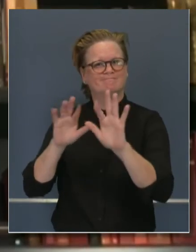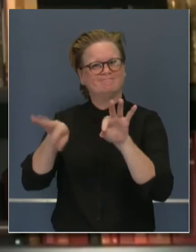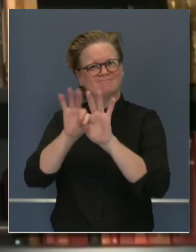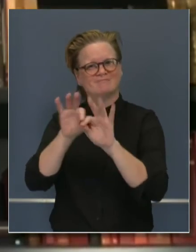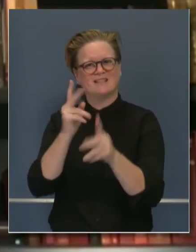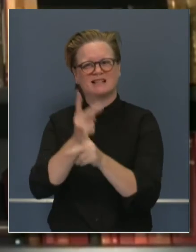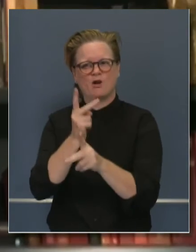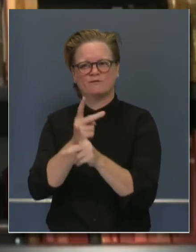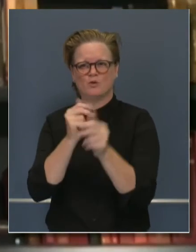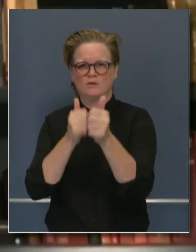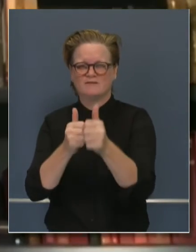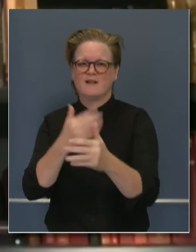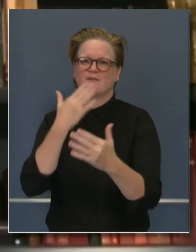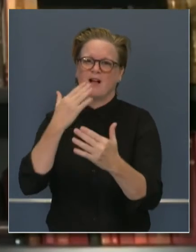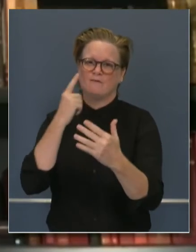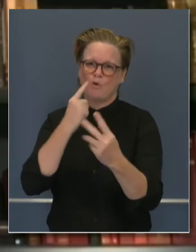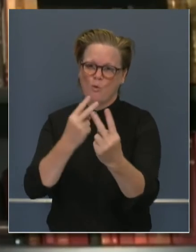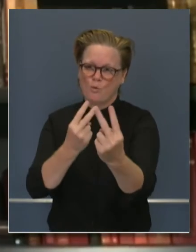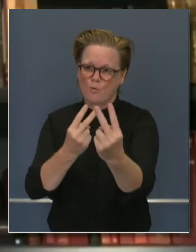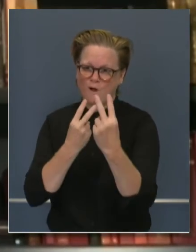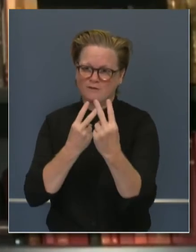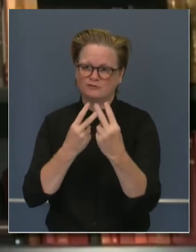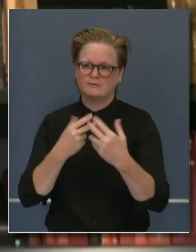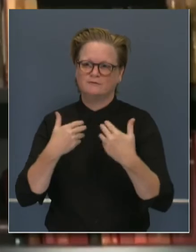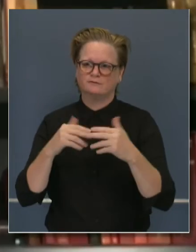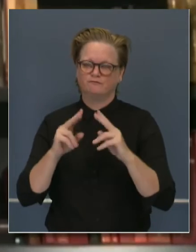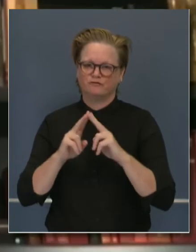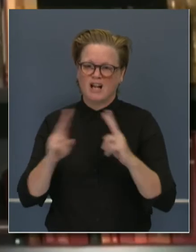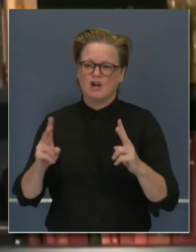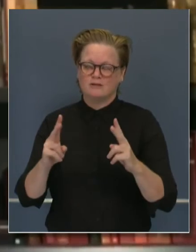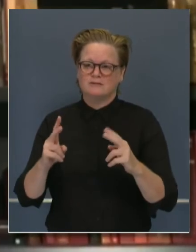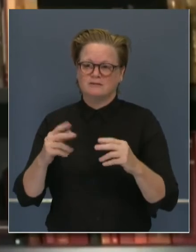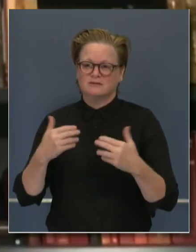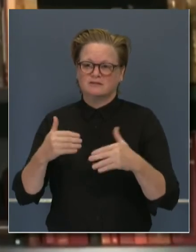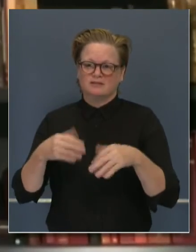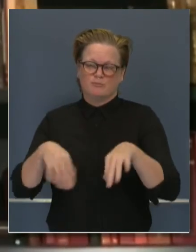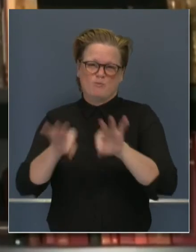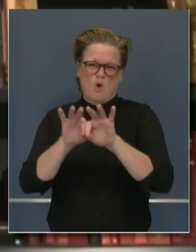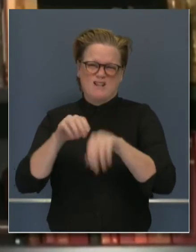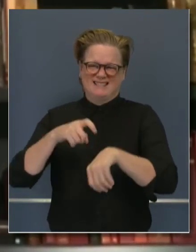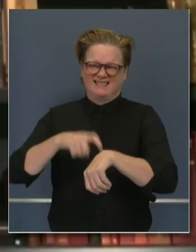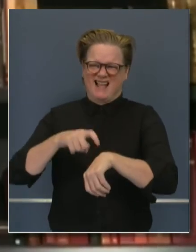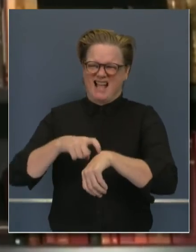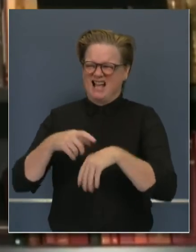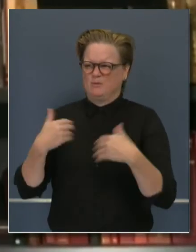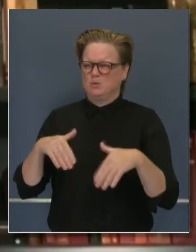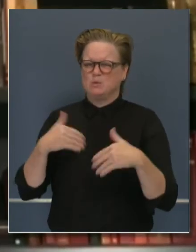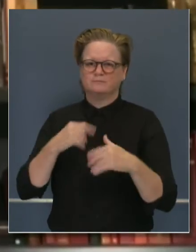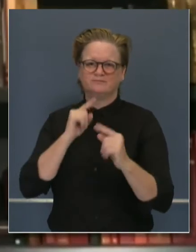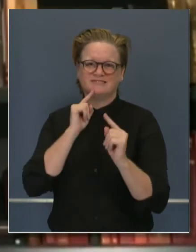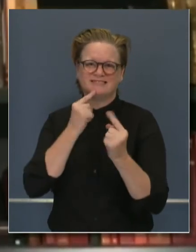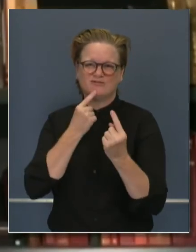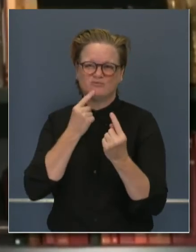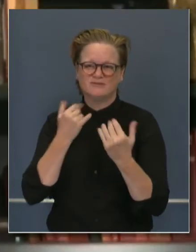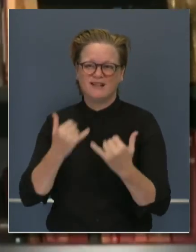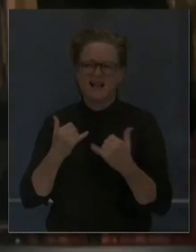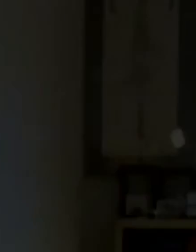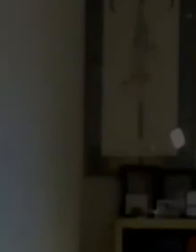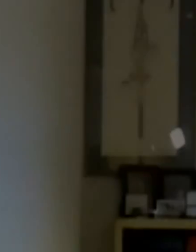this rather unusual but increasingly familiar setting here at home. Take